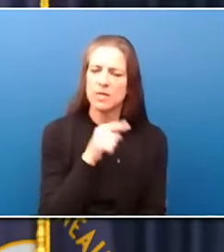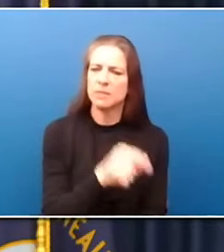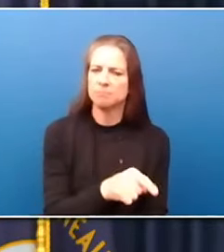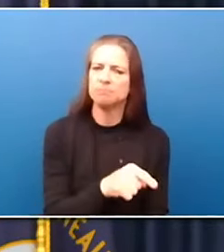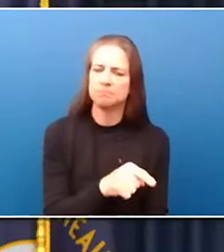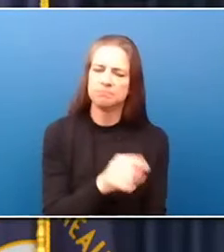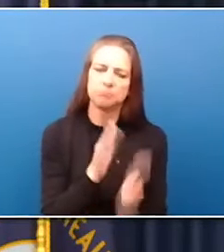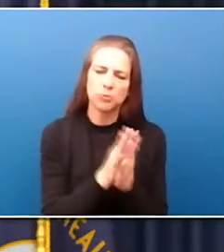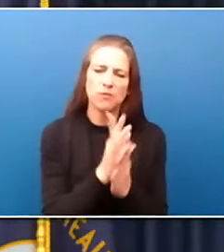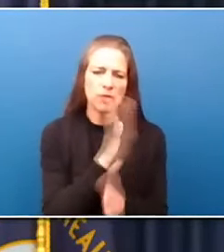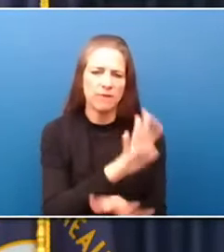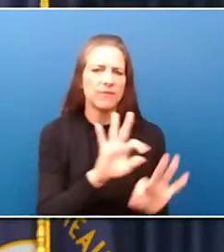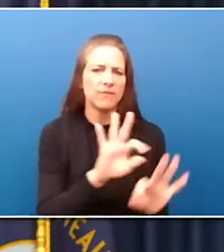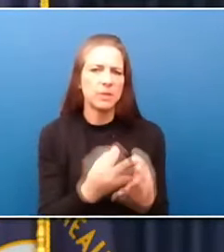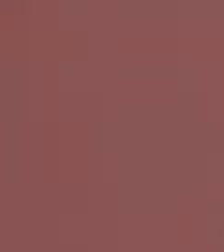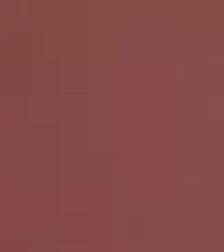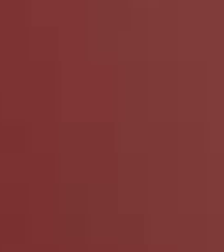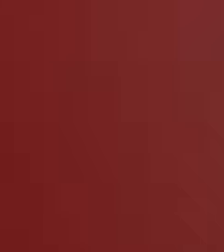for his family.